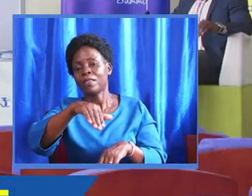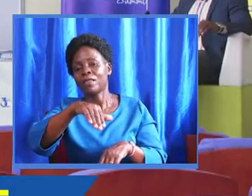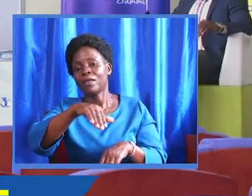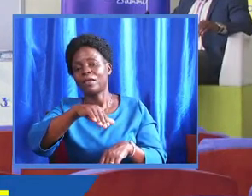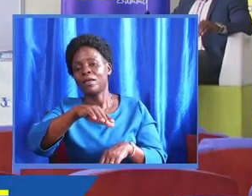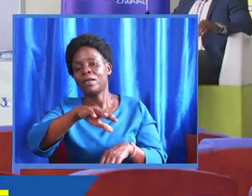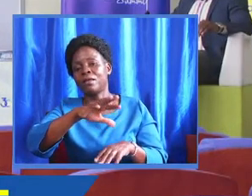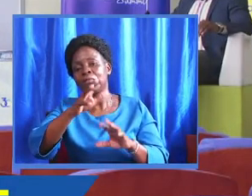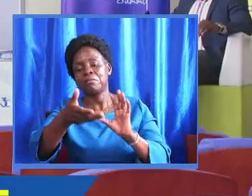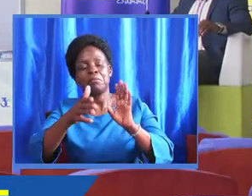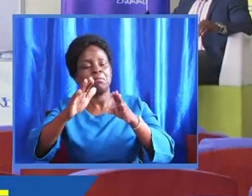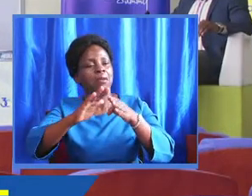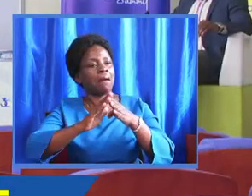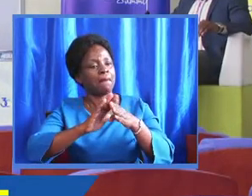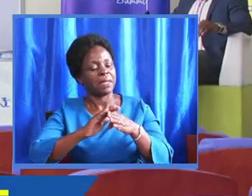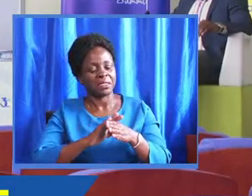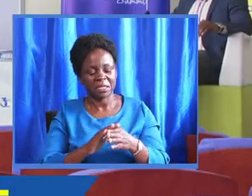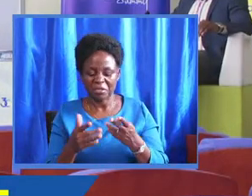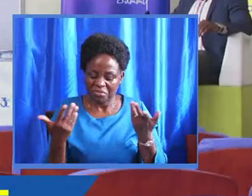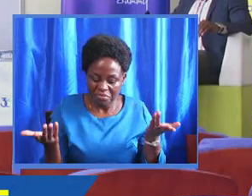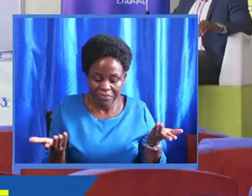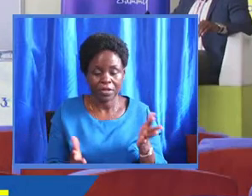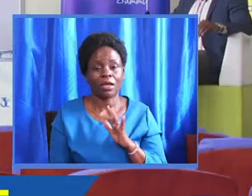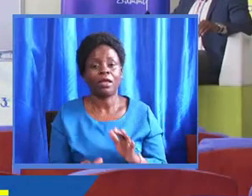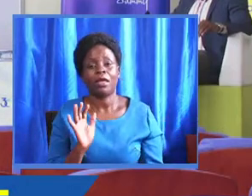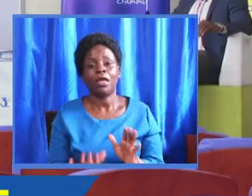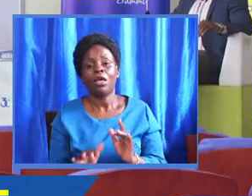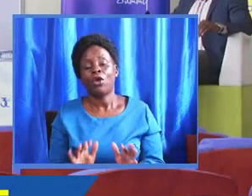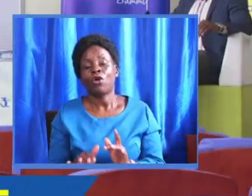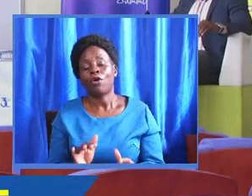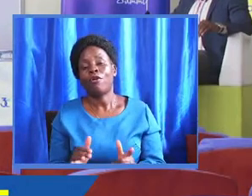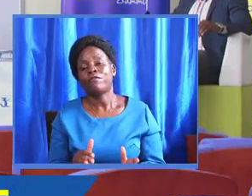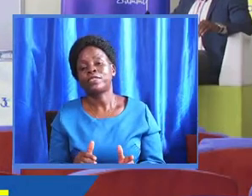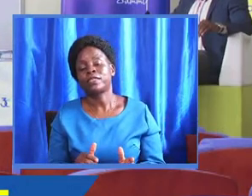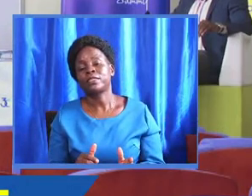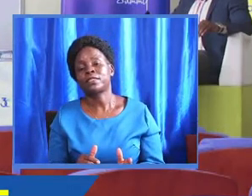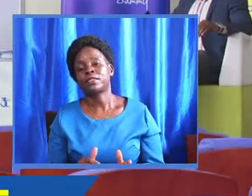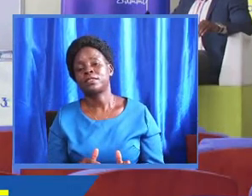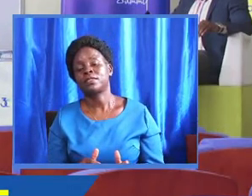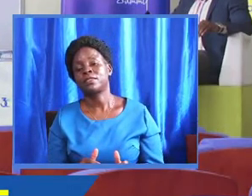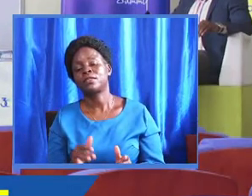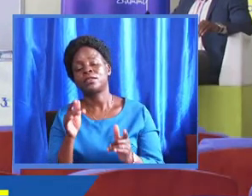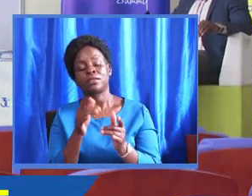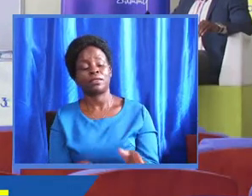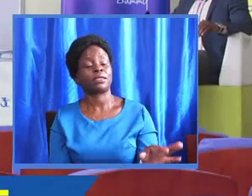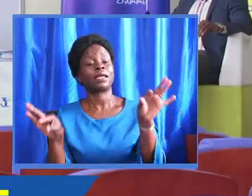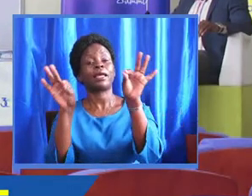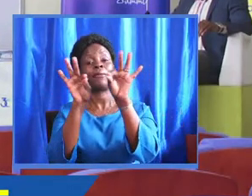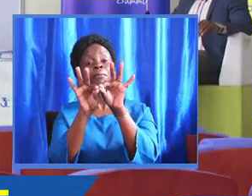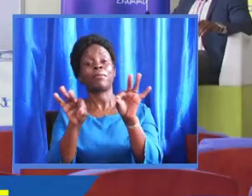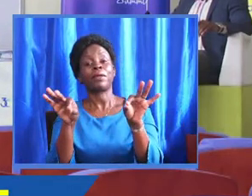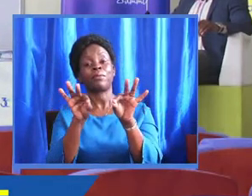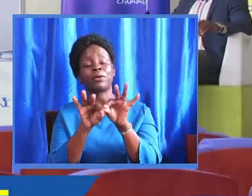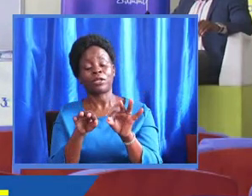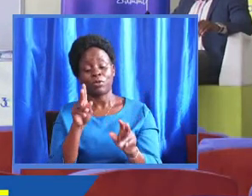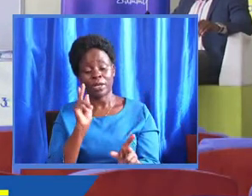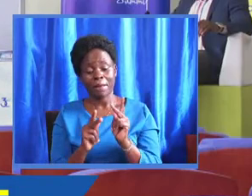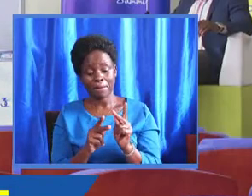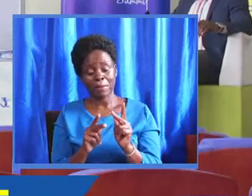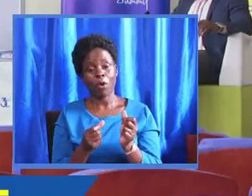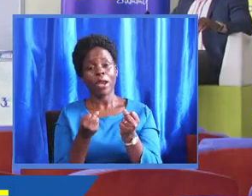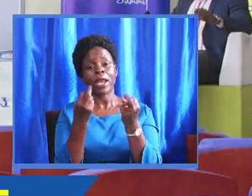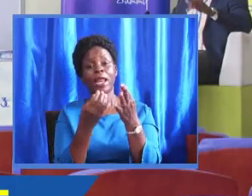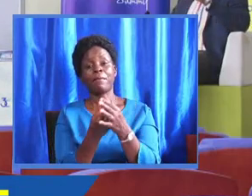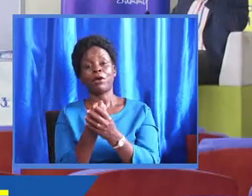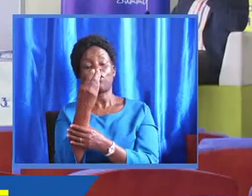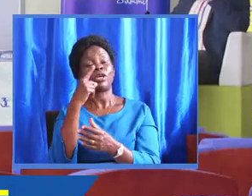all business-oriented, offices, retail and all that, what is important that when the population grows, it can